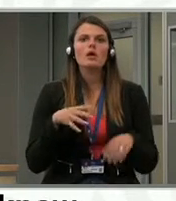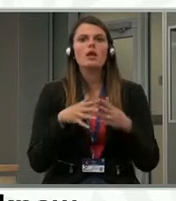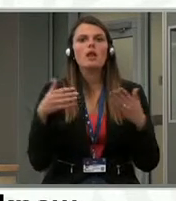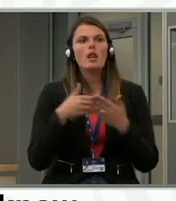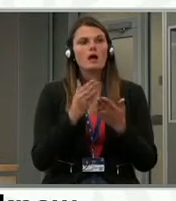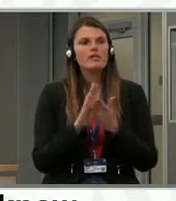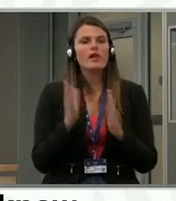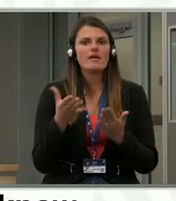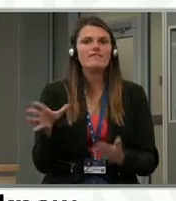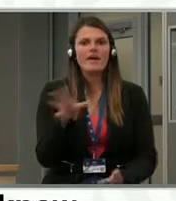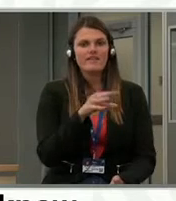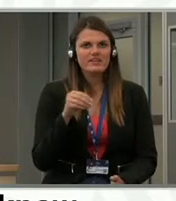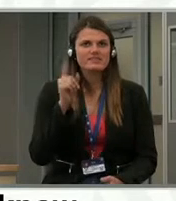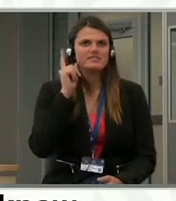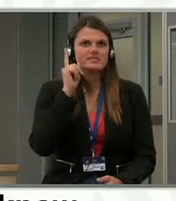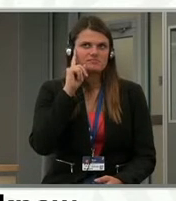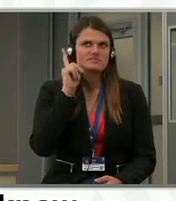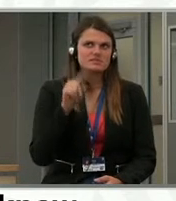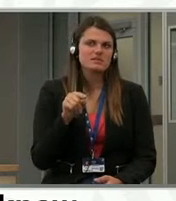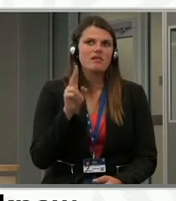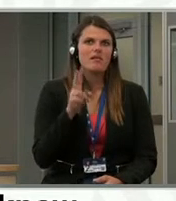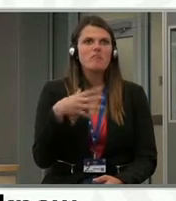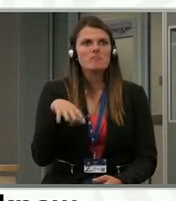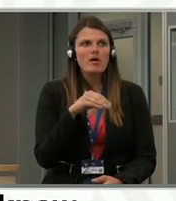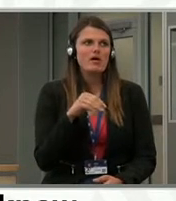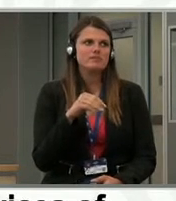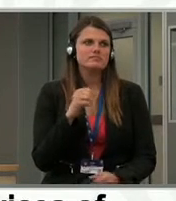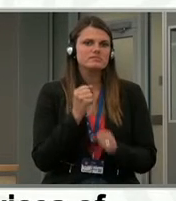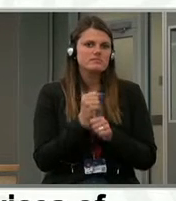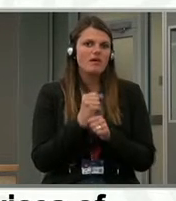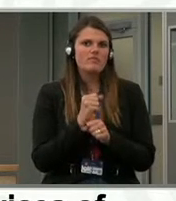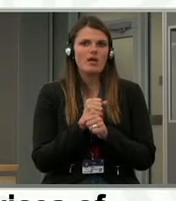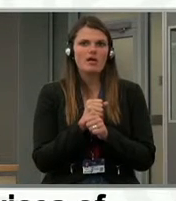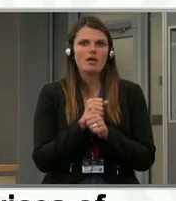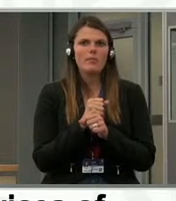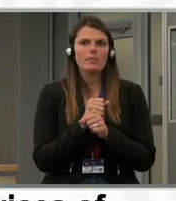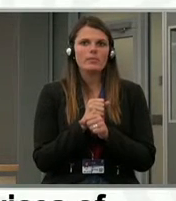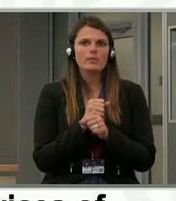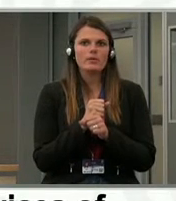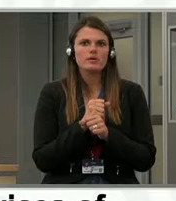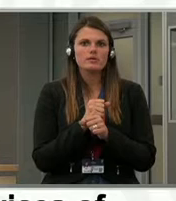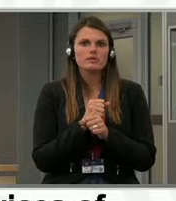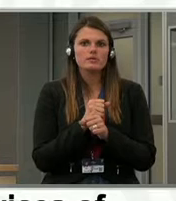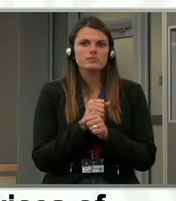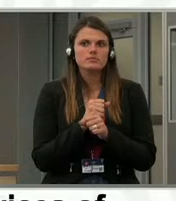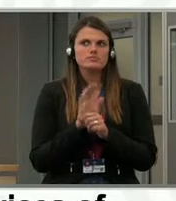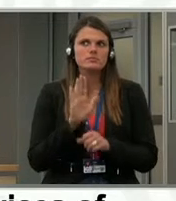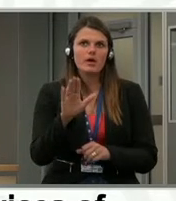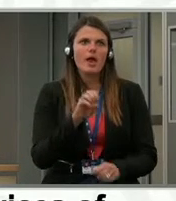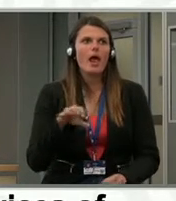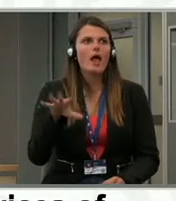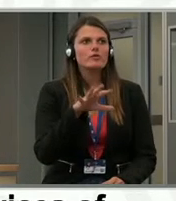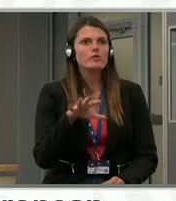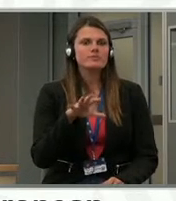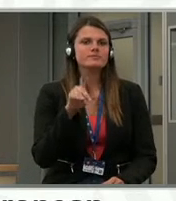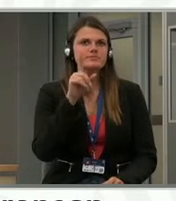been working in the services of the Commission for a long time on a European Accessibility Act.